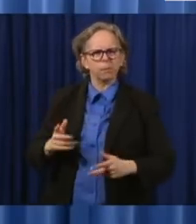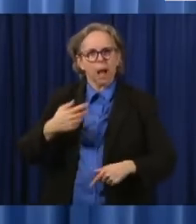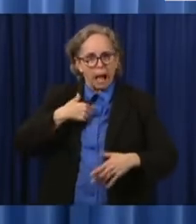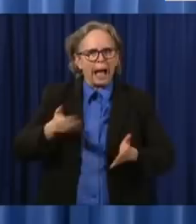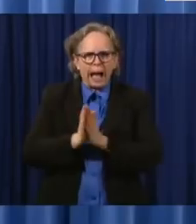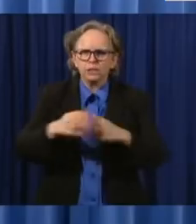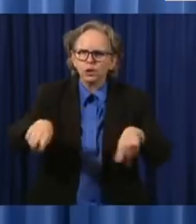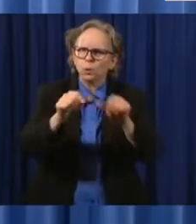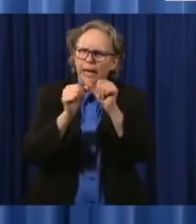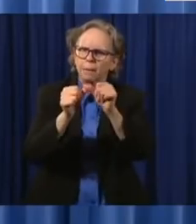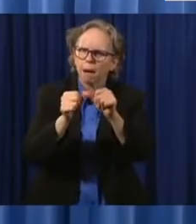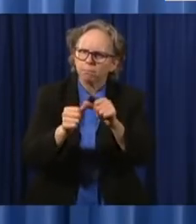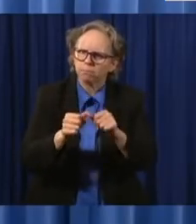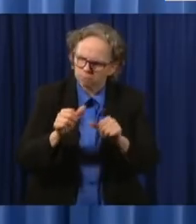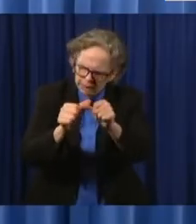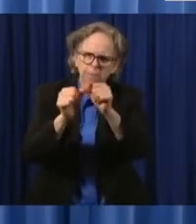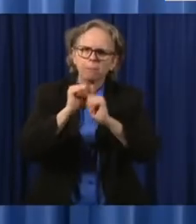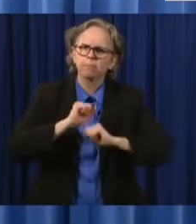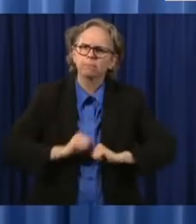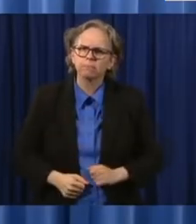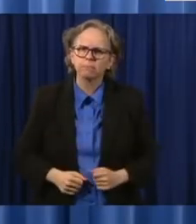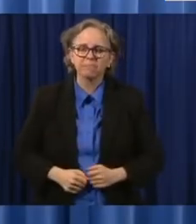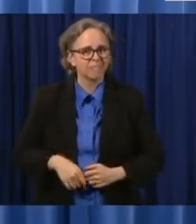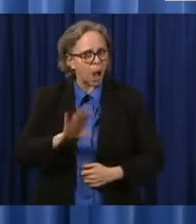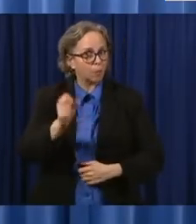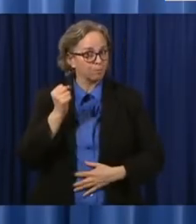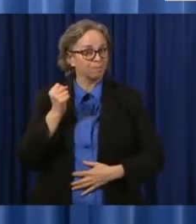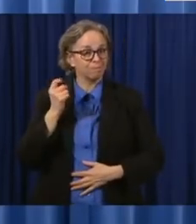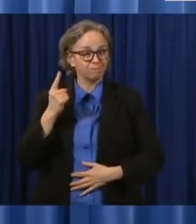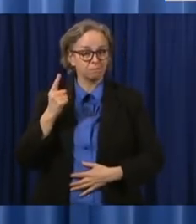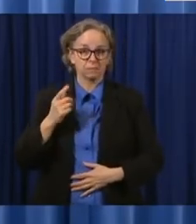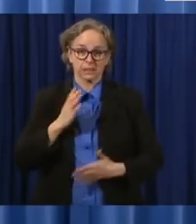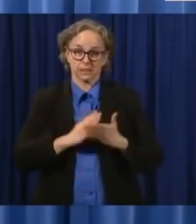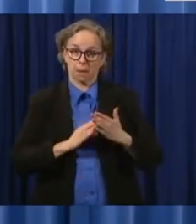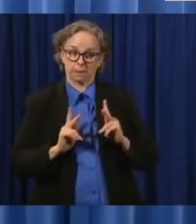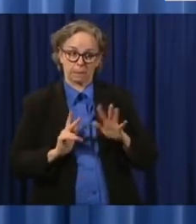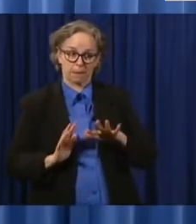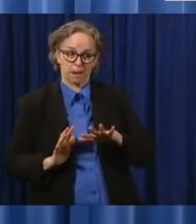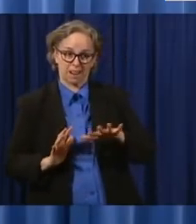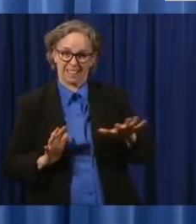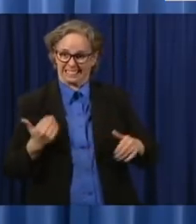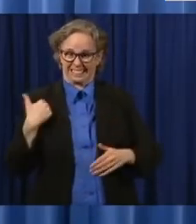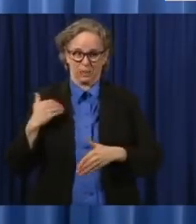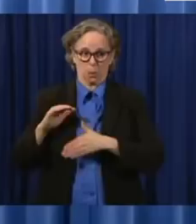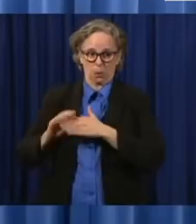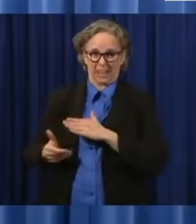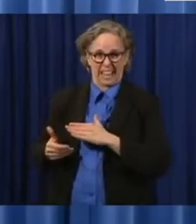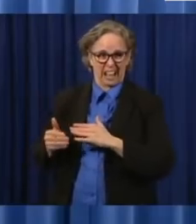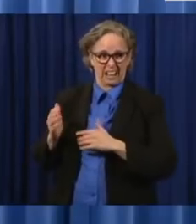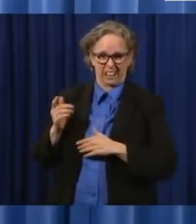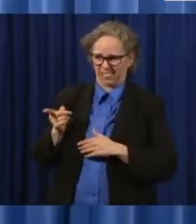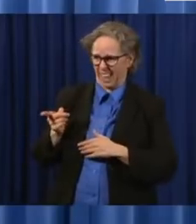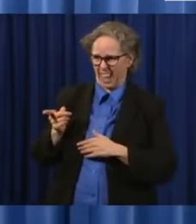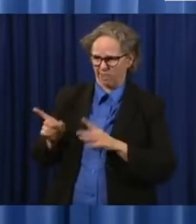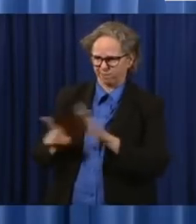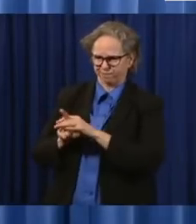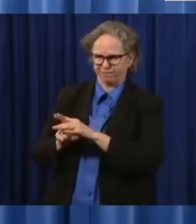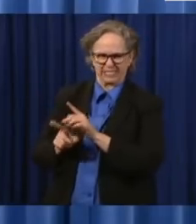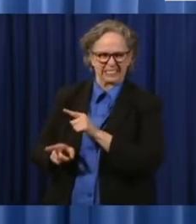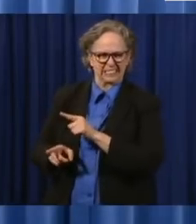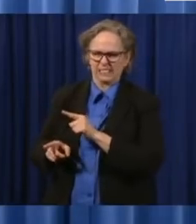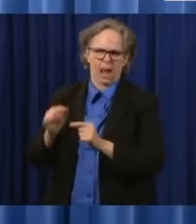continue this. Look, were there some things this past weekend that we didn't want to see?